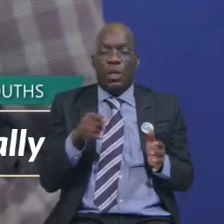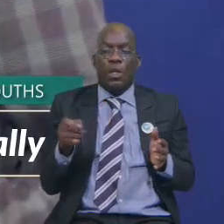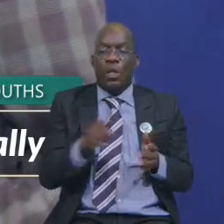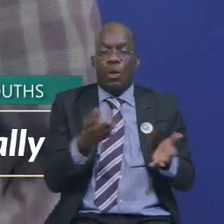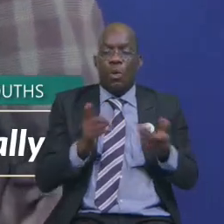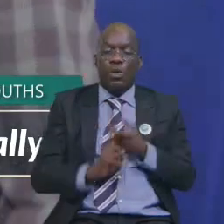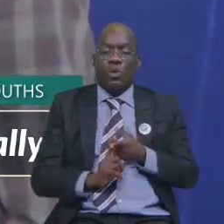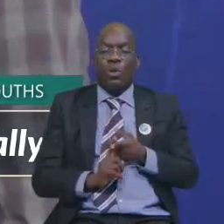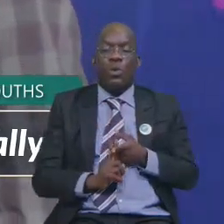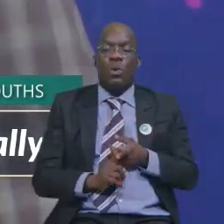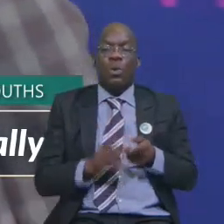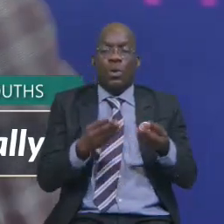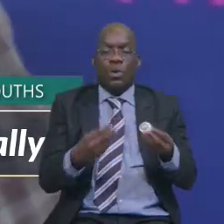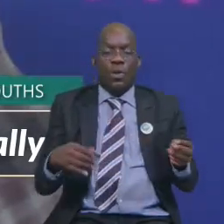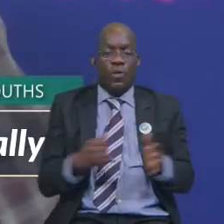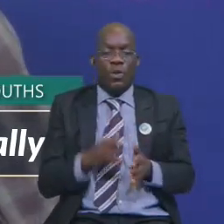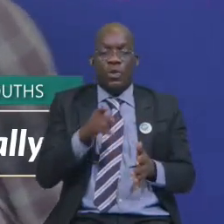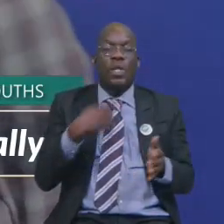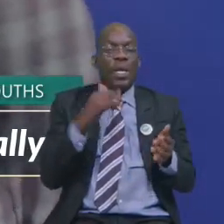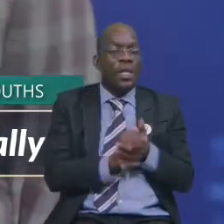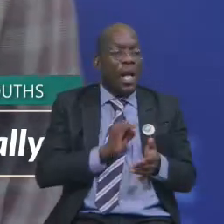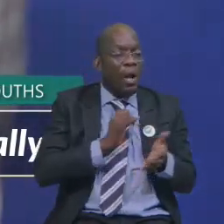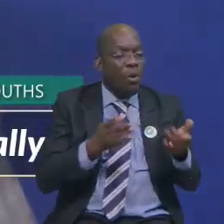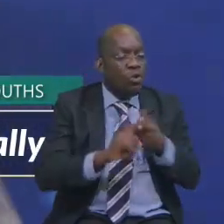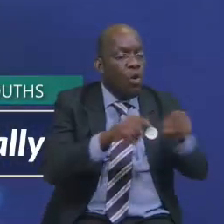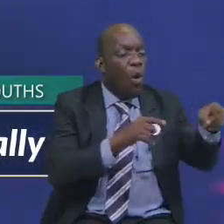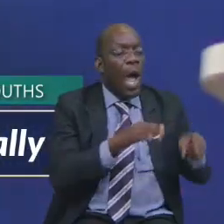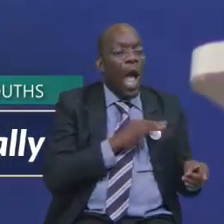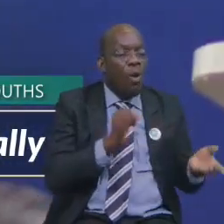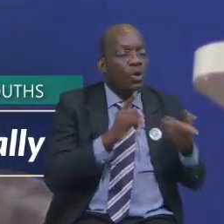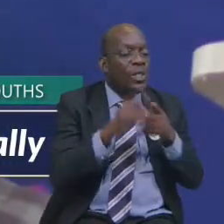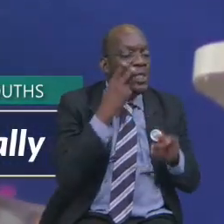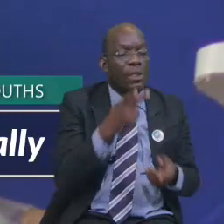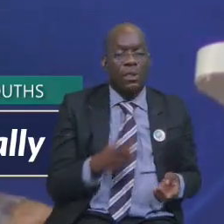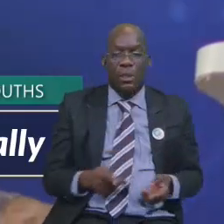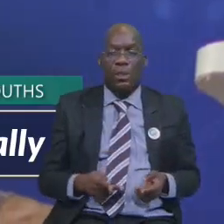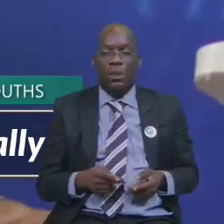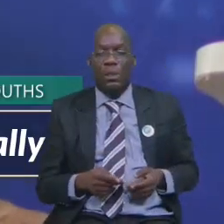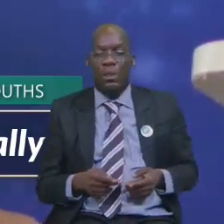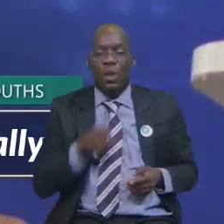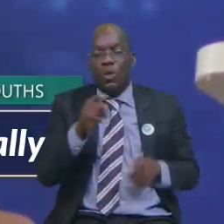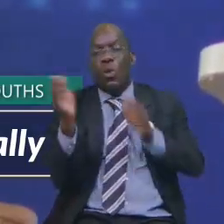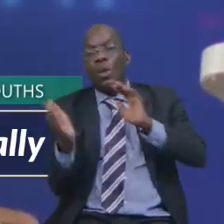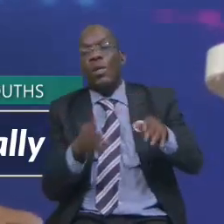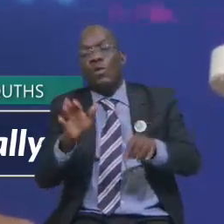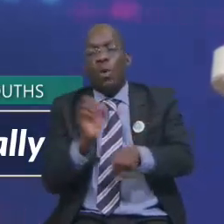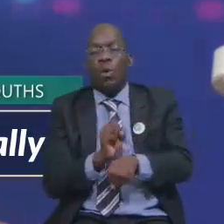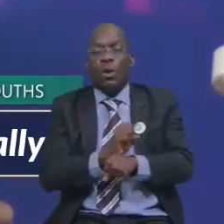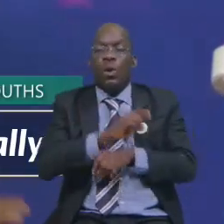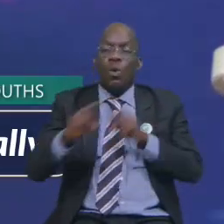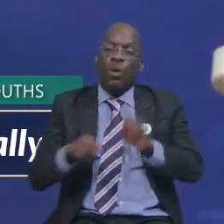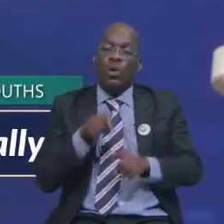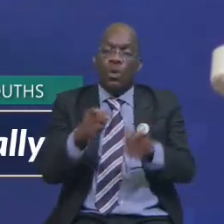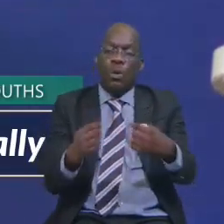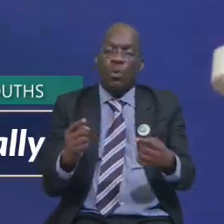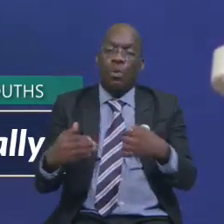uncontrollable self. I must be there. What's happening there? What's happening there? And then you leave your work. By the time you come back to that